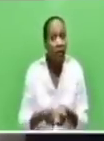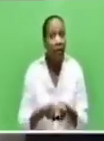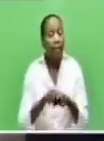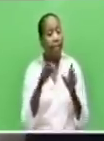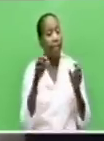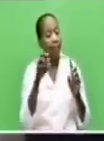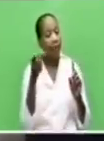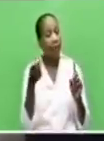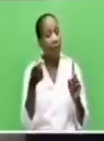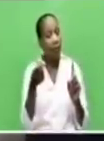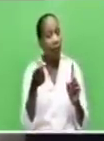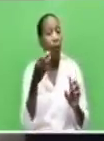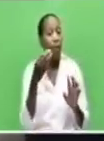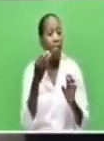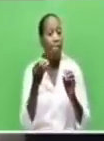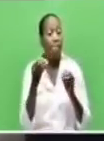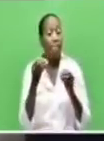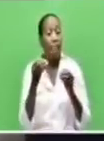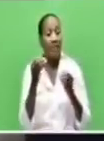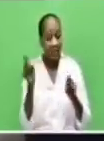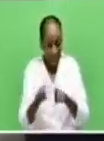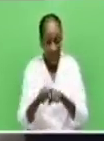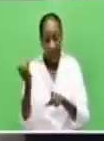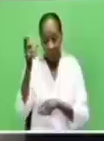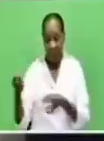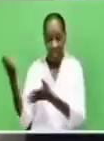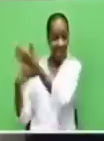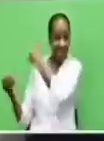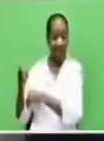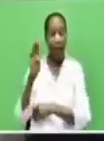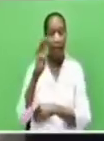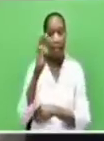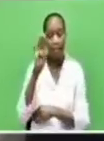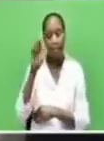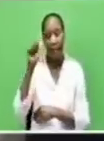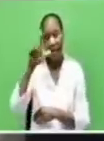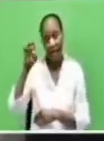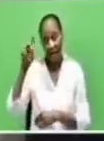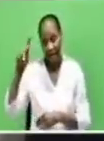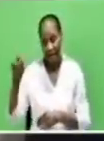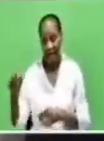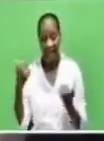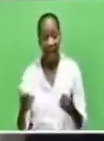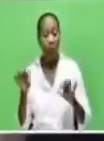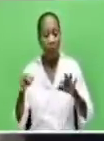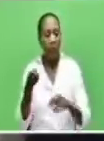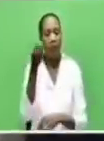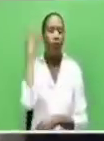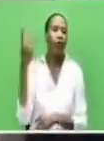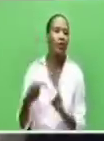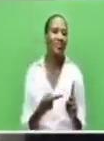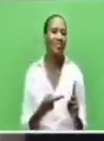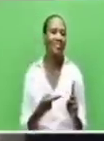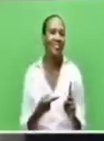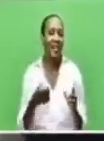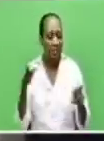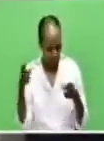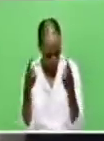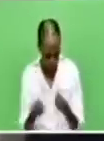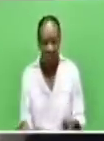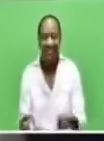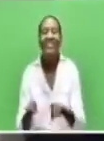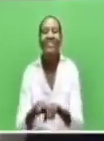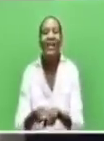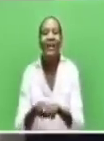path of her predecessor, Ms. Baleka Mbete, who is now in the dustbin of history for the same conduct she's